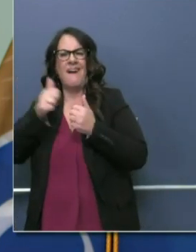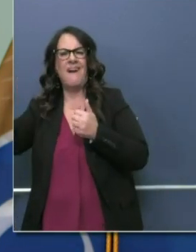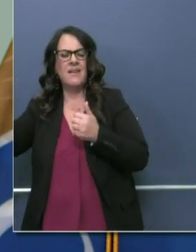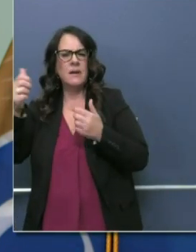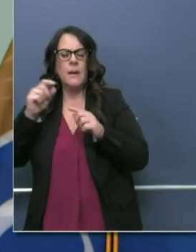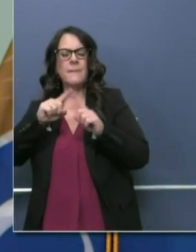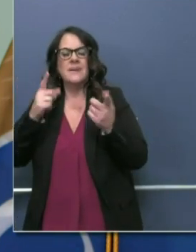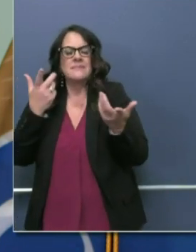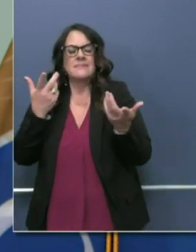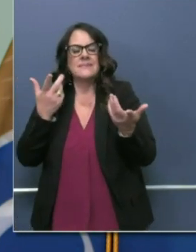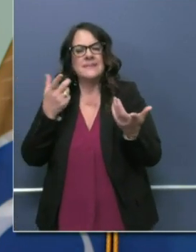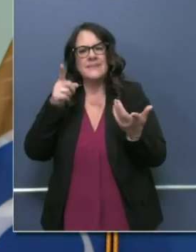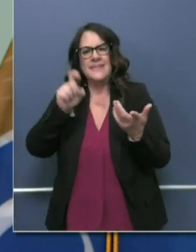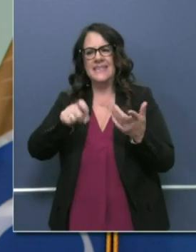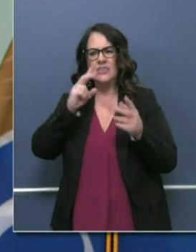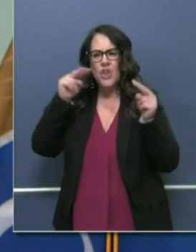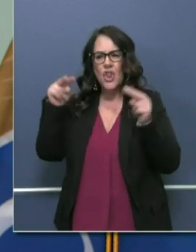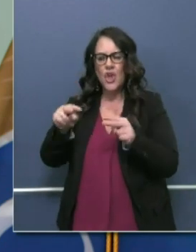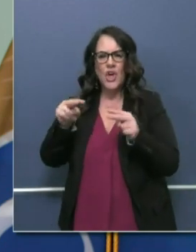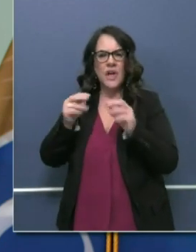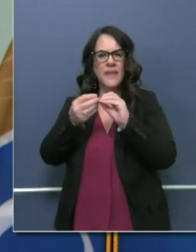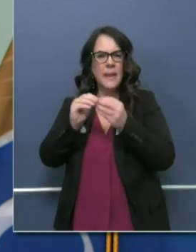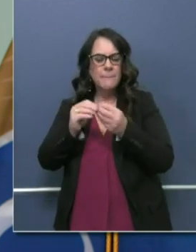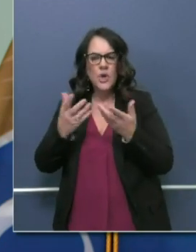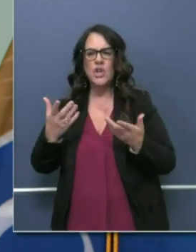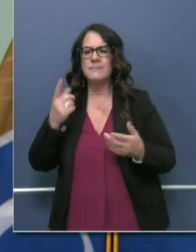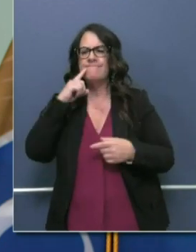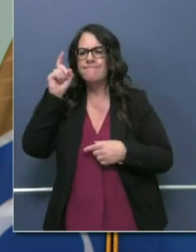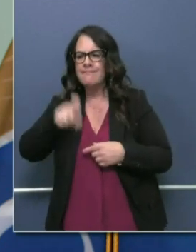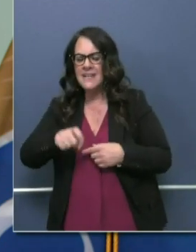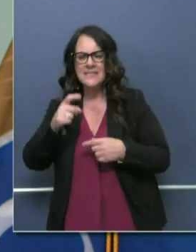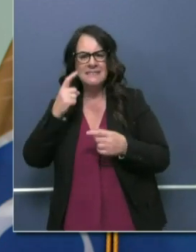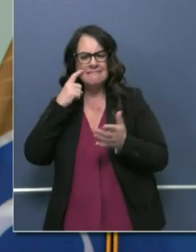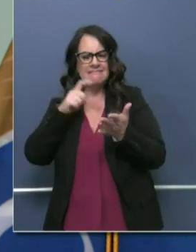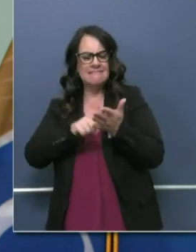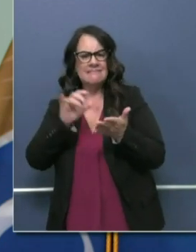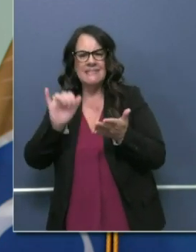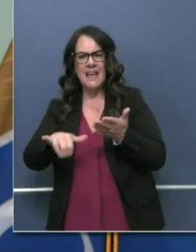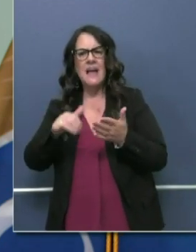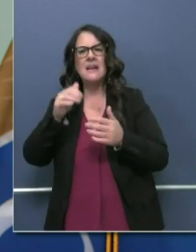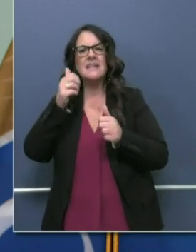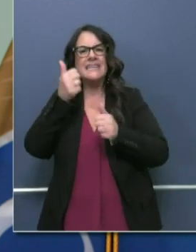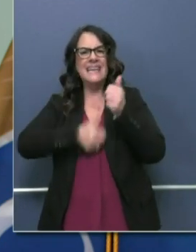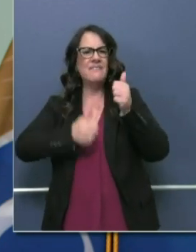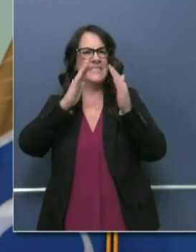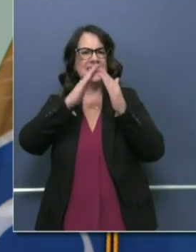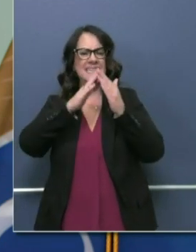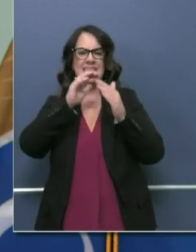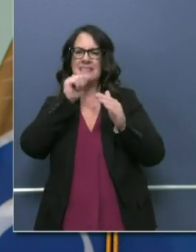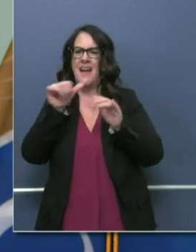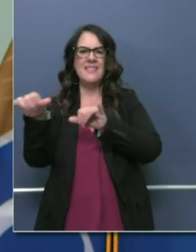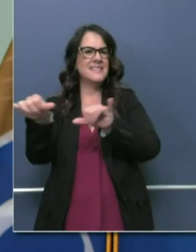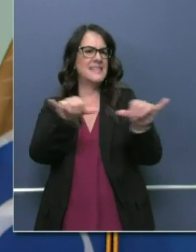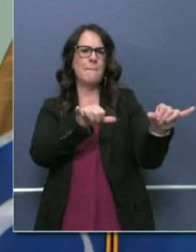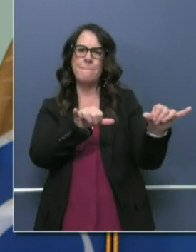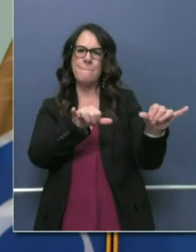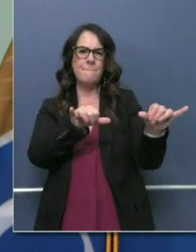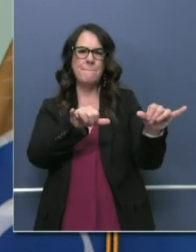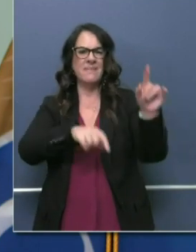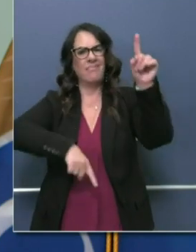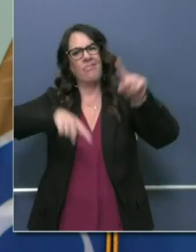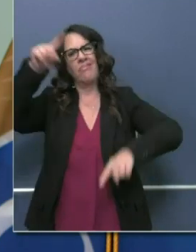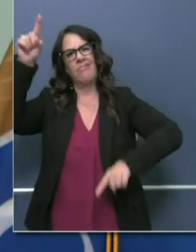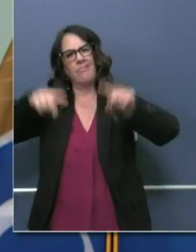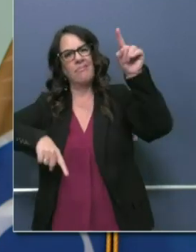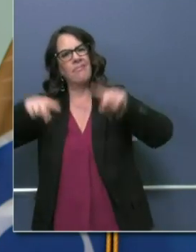a very small perspective, but we do nonetheless recognize the variations and the diversity across